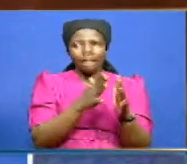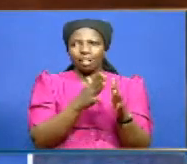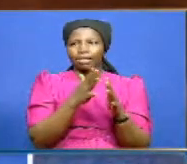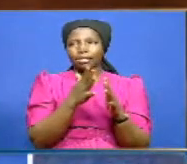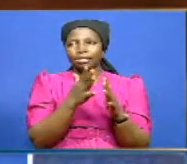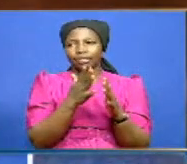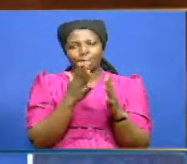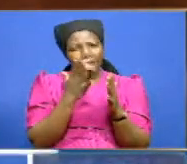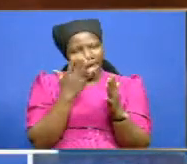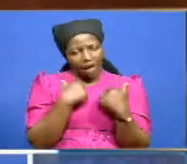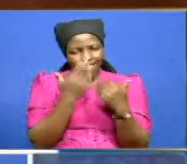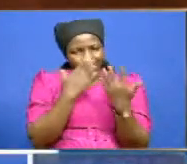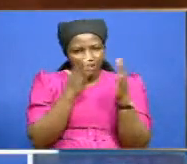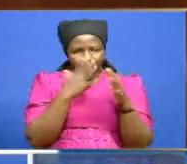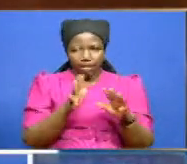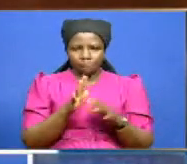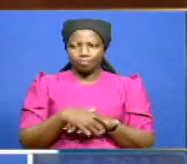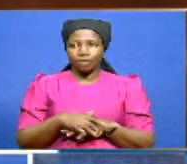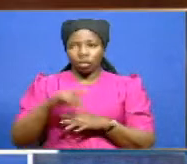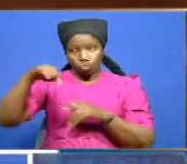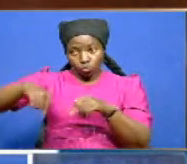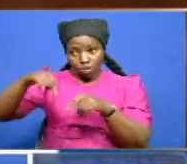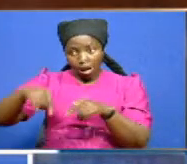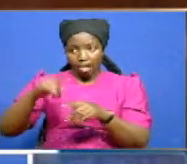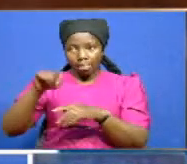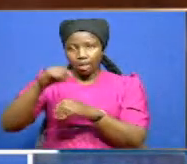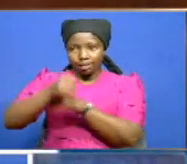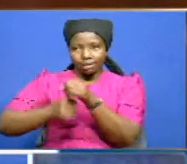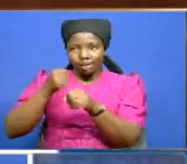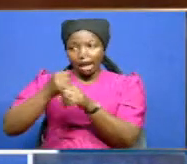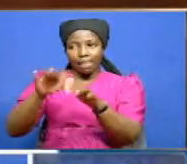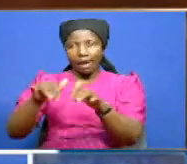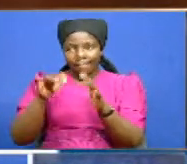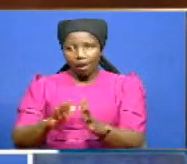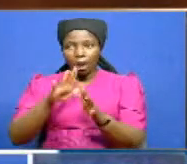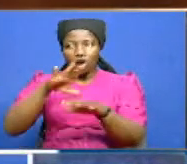speak, this year, the farmers got